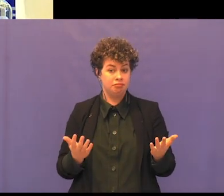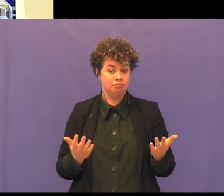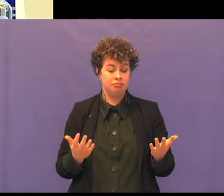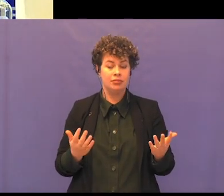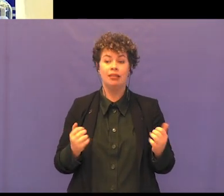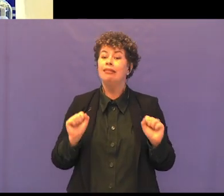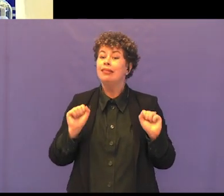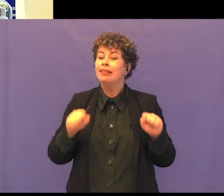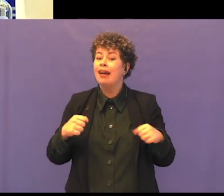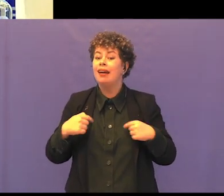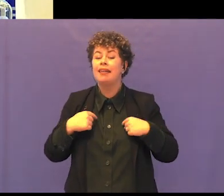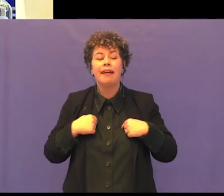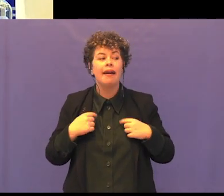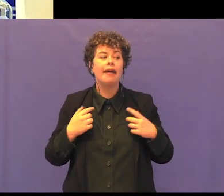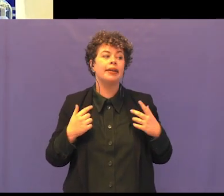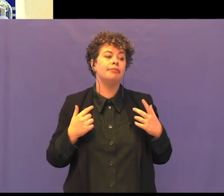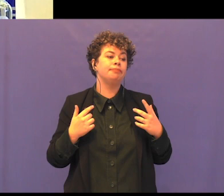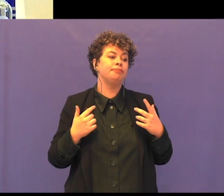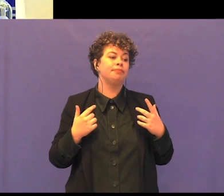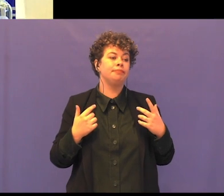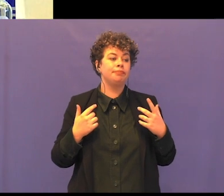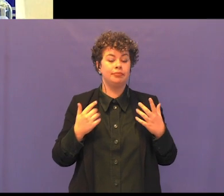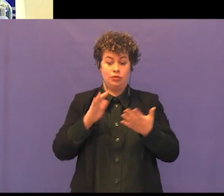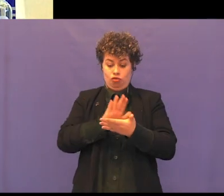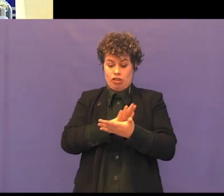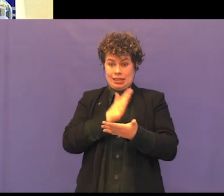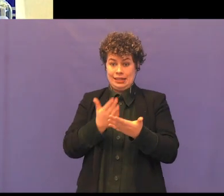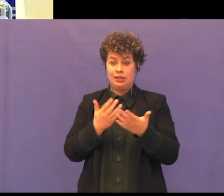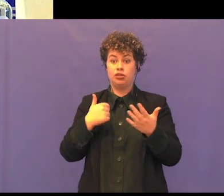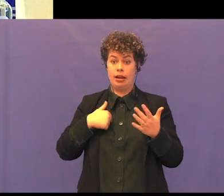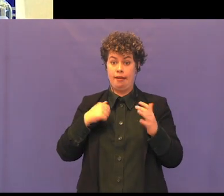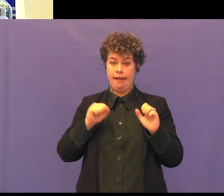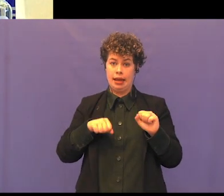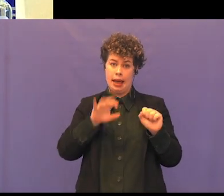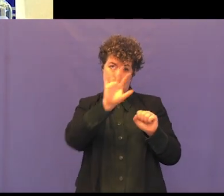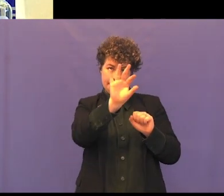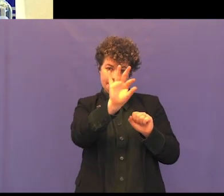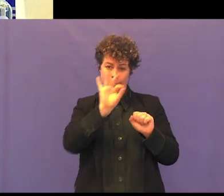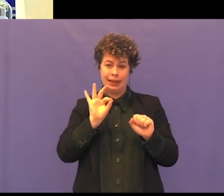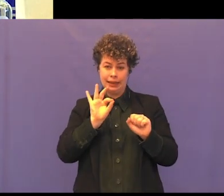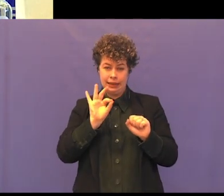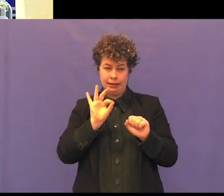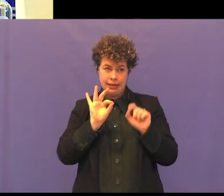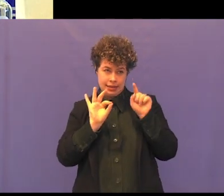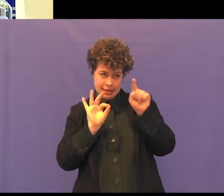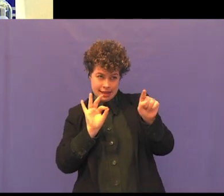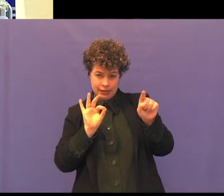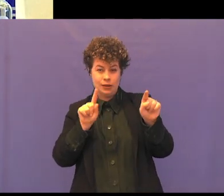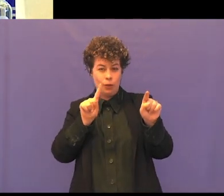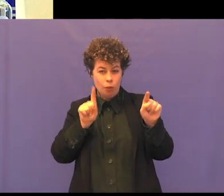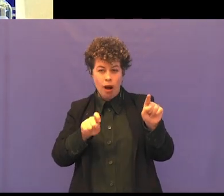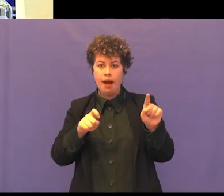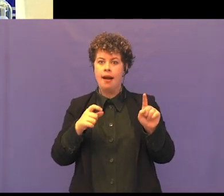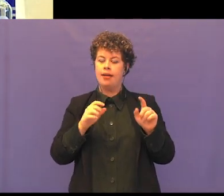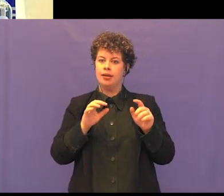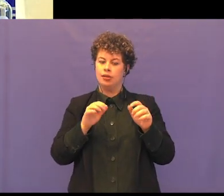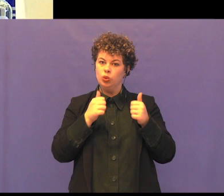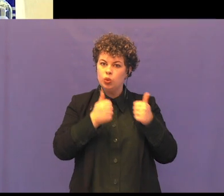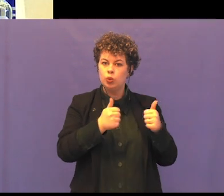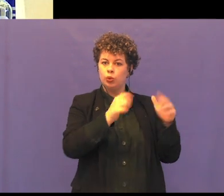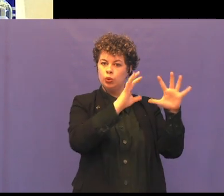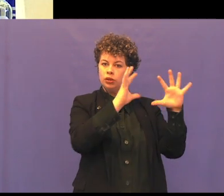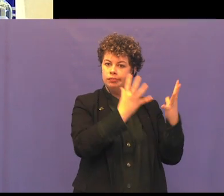do that is likely to have positive social and environmental consequences? In other words, can you arrive at some